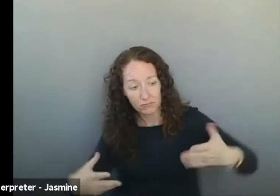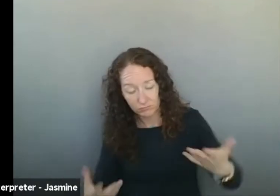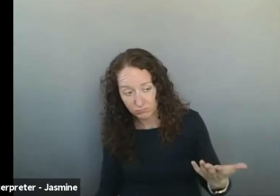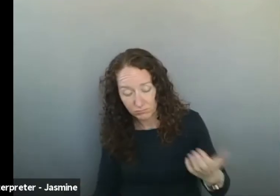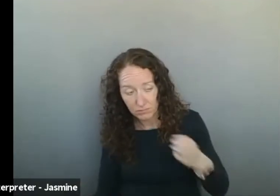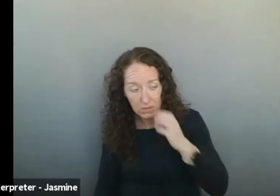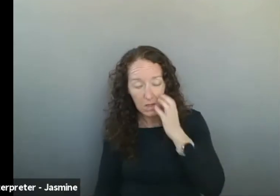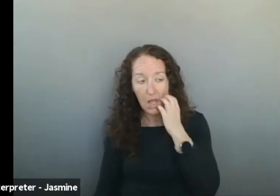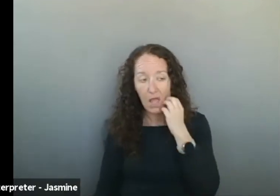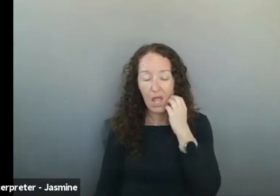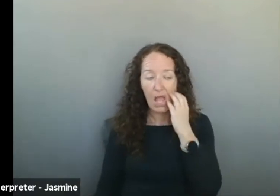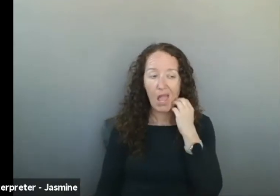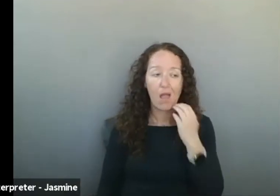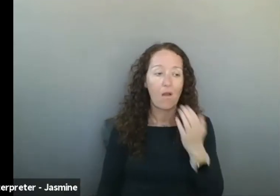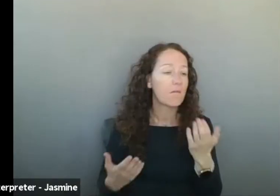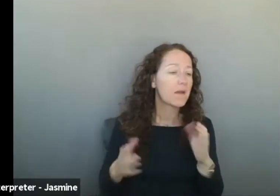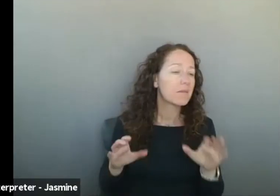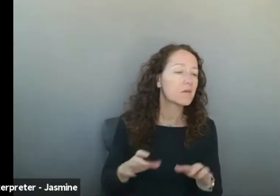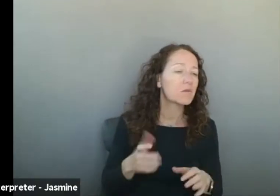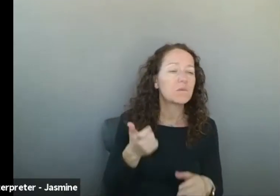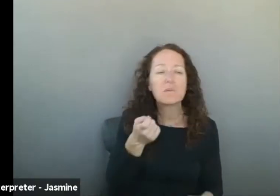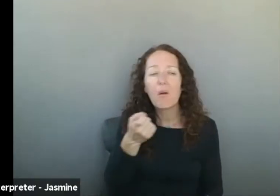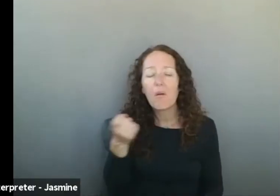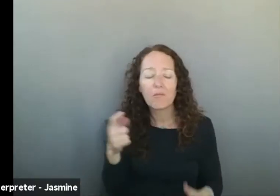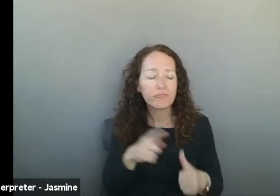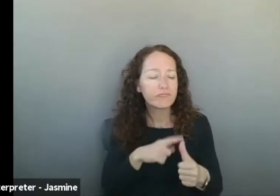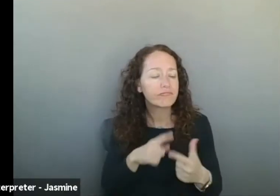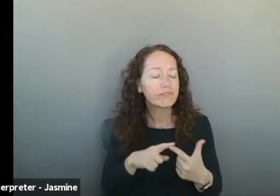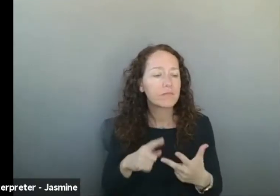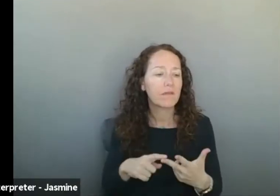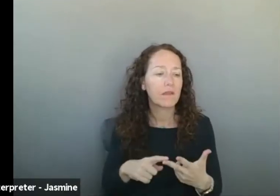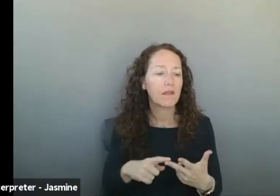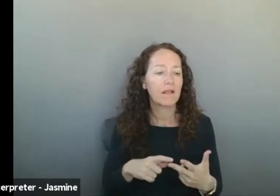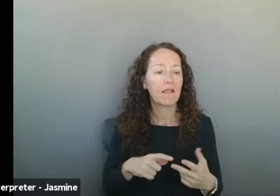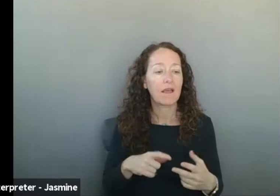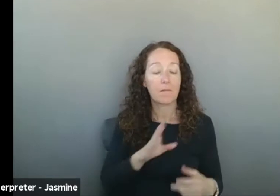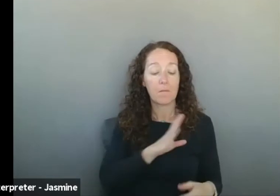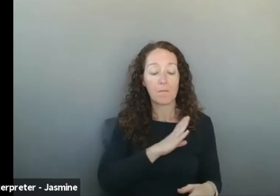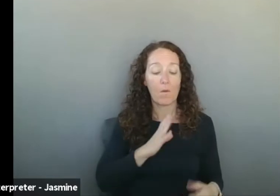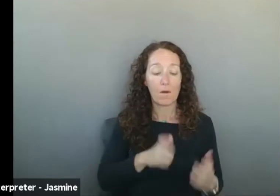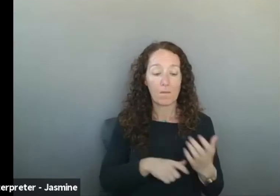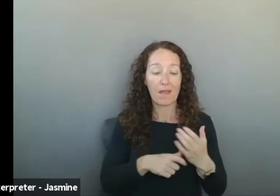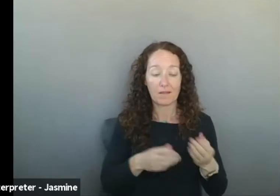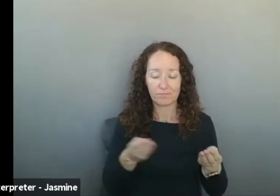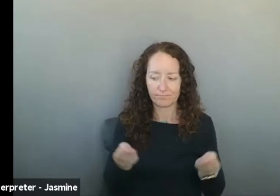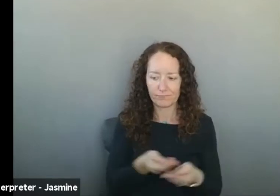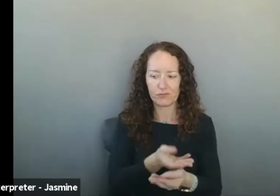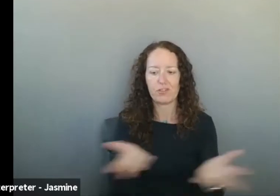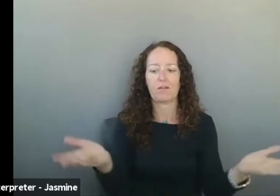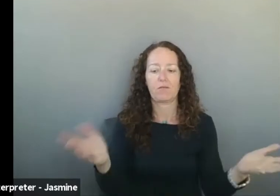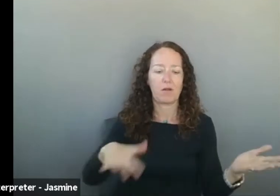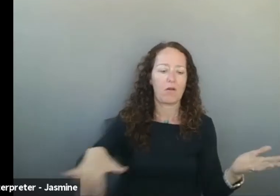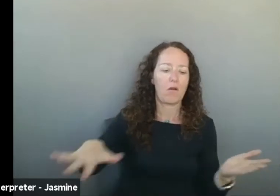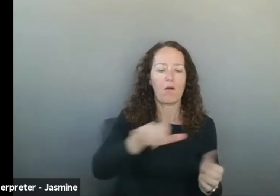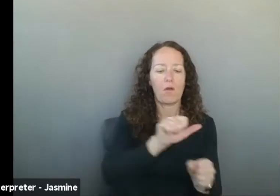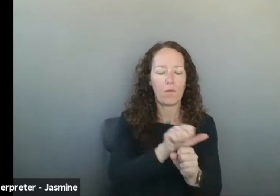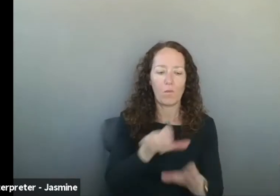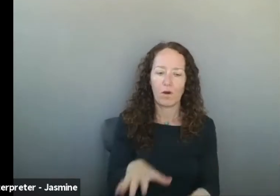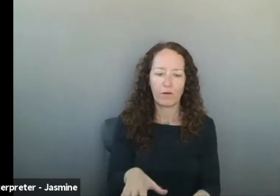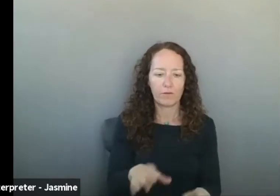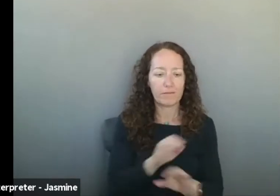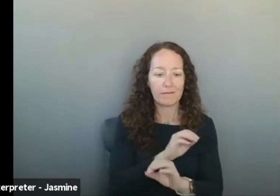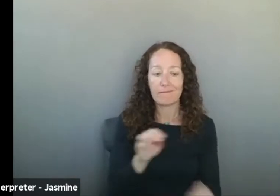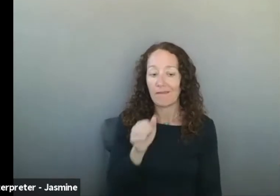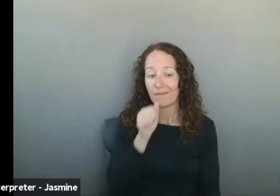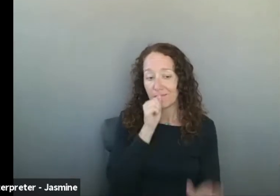just do small things or seemingly small things like sharing the board packet with everyone who works in the organization unredacted to share